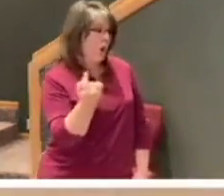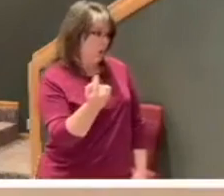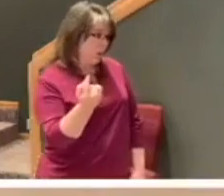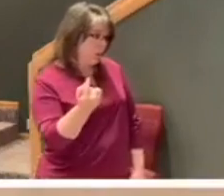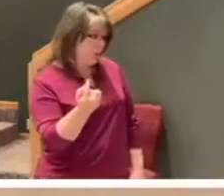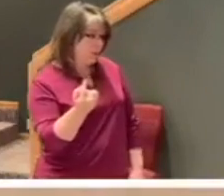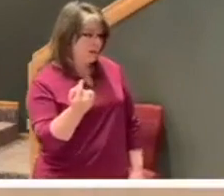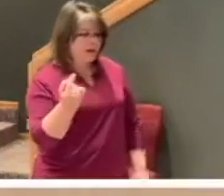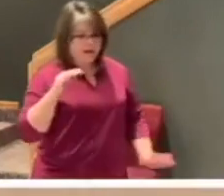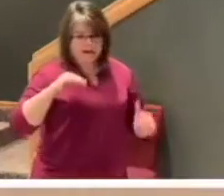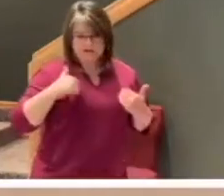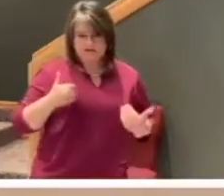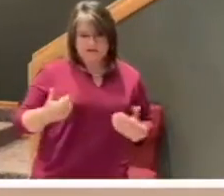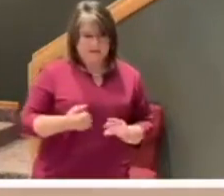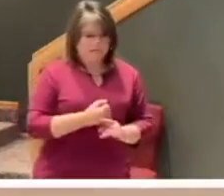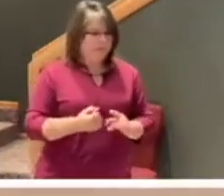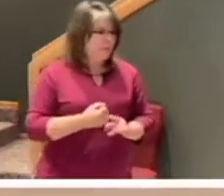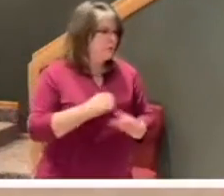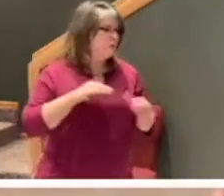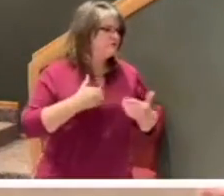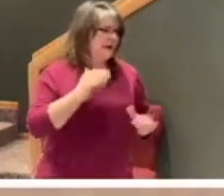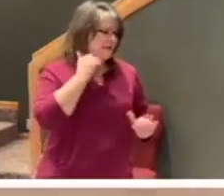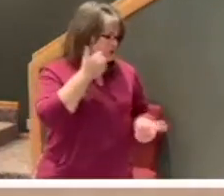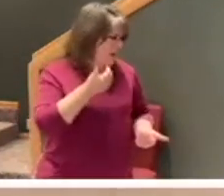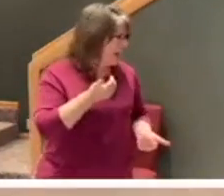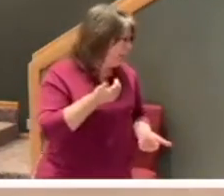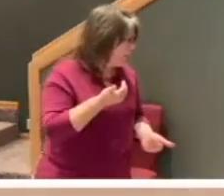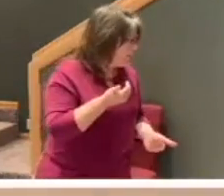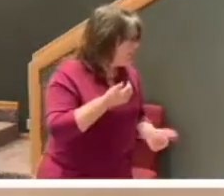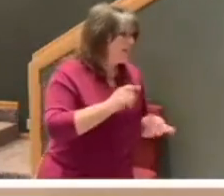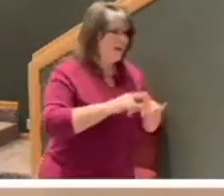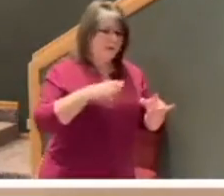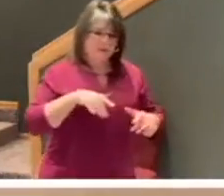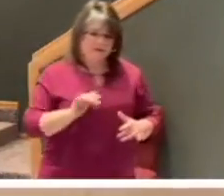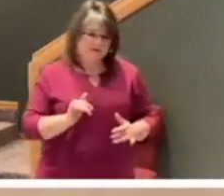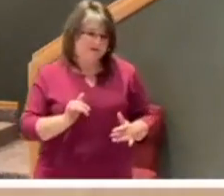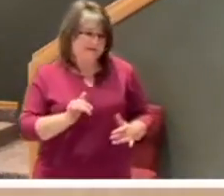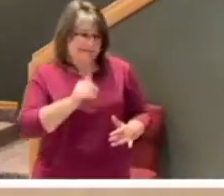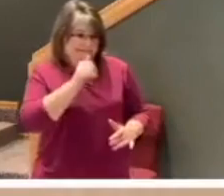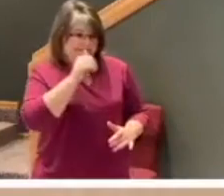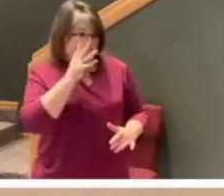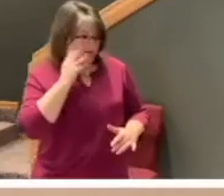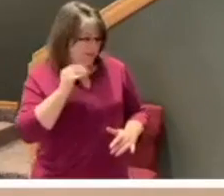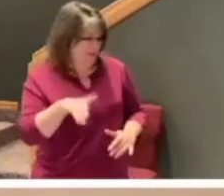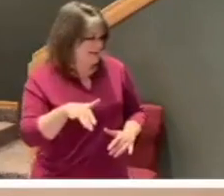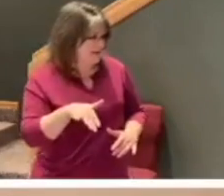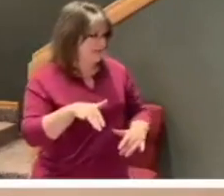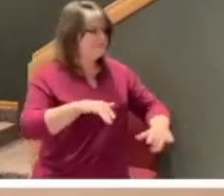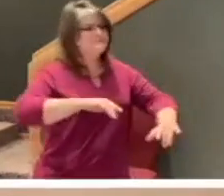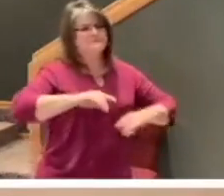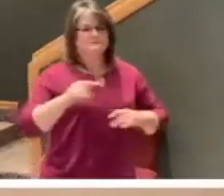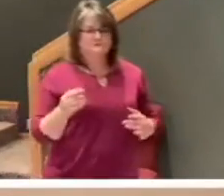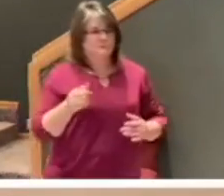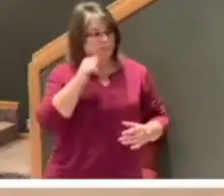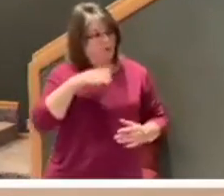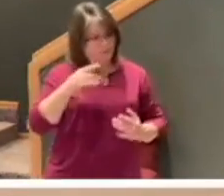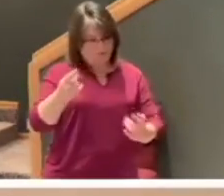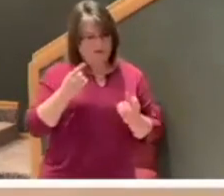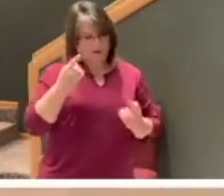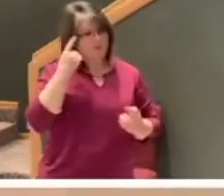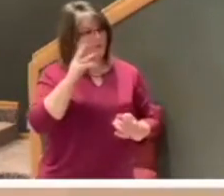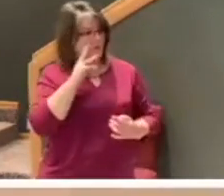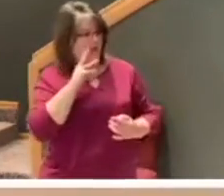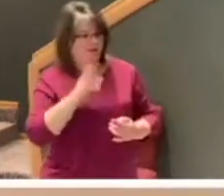because she's tired of abuse. She's tired of the shame, but she's still bearing it. So she comes out to get water,